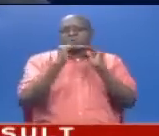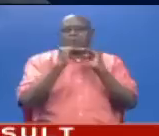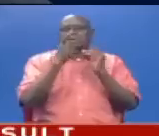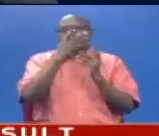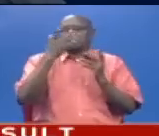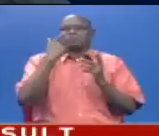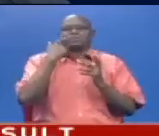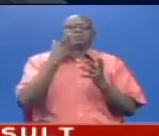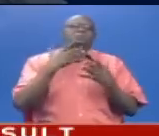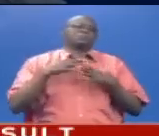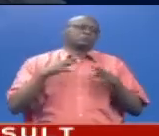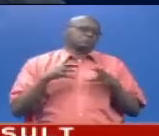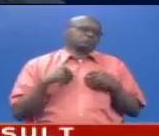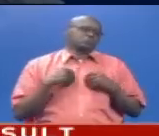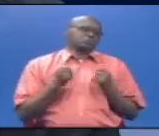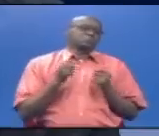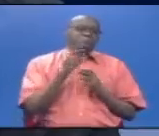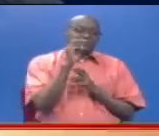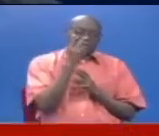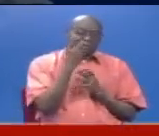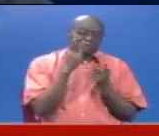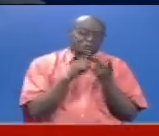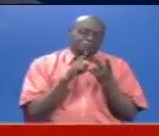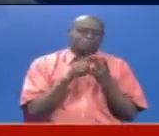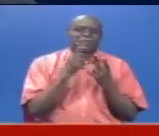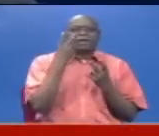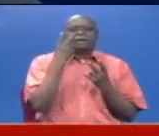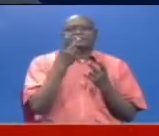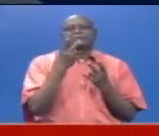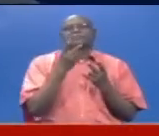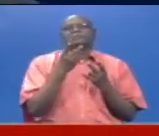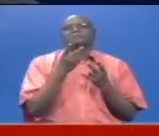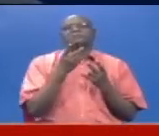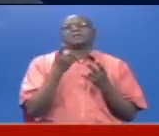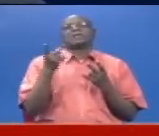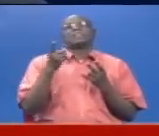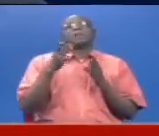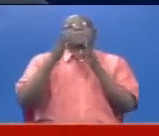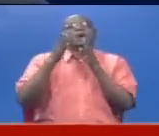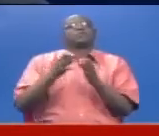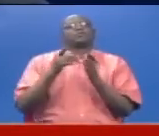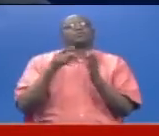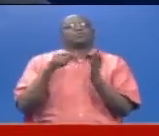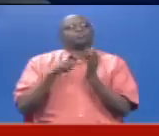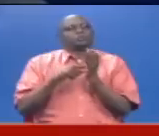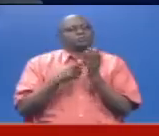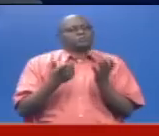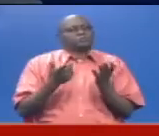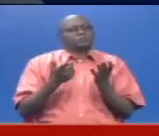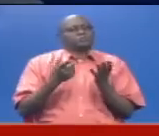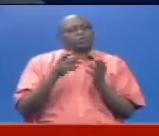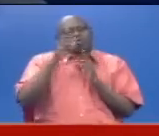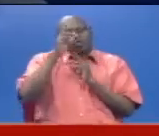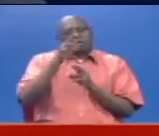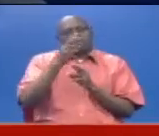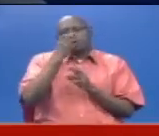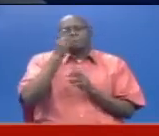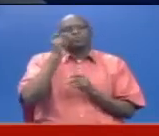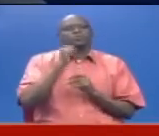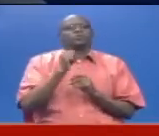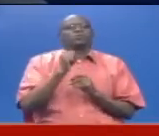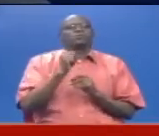I think is his concession and the person he mentioned, right. The person of Honorable William Ruto. Mm-hmm. I